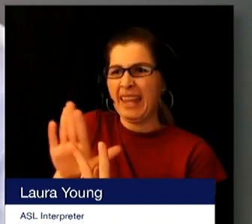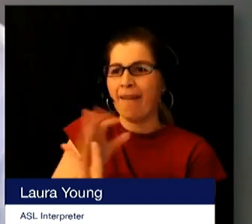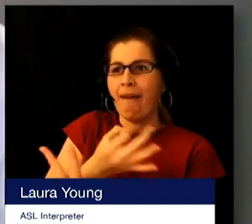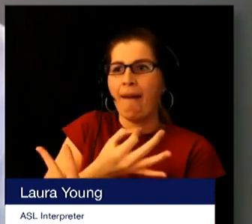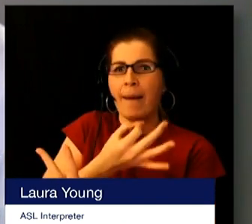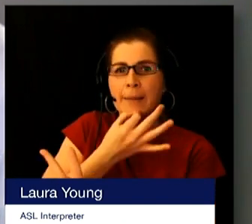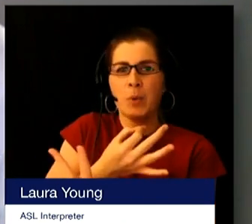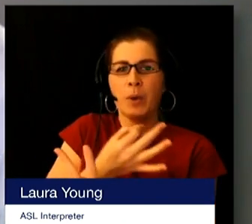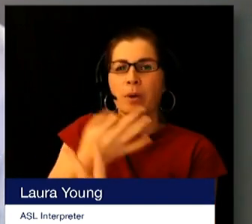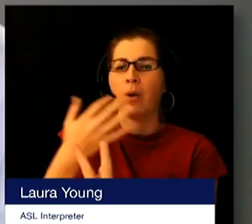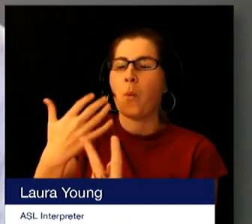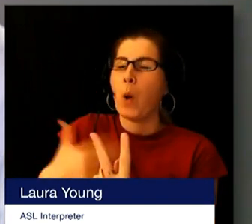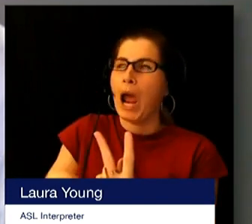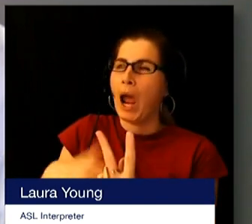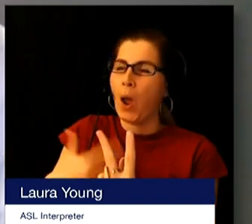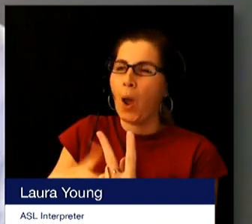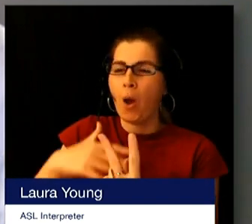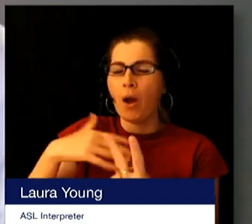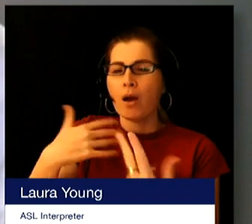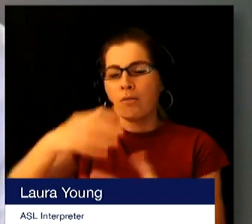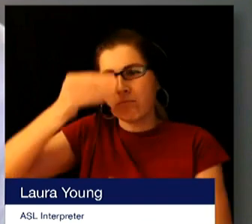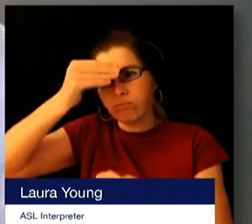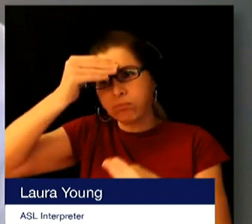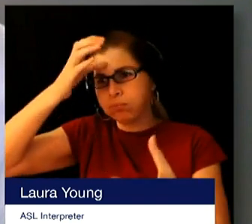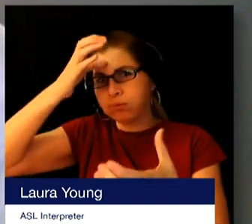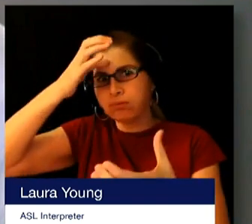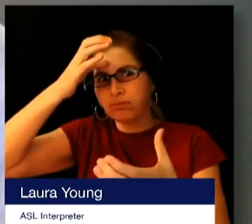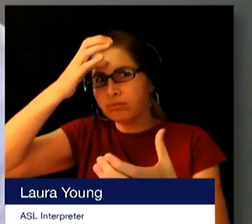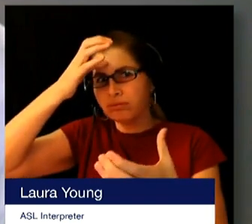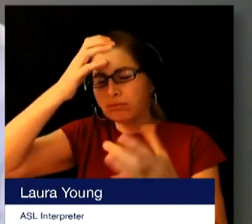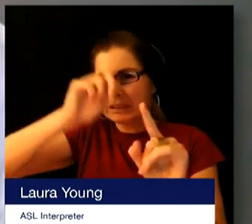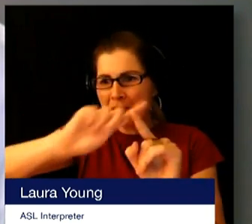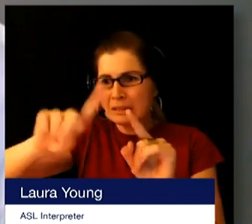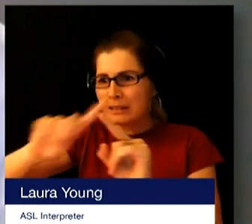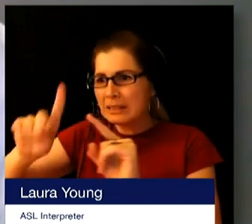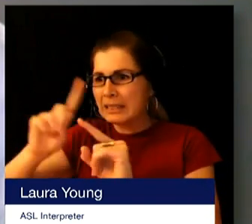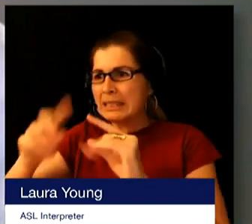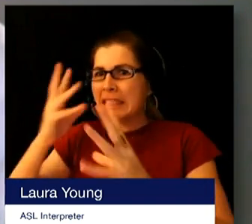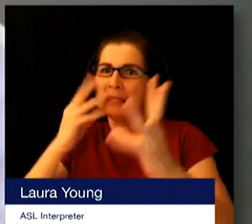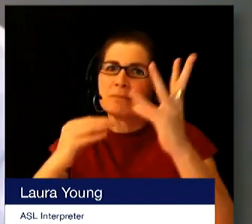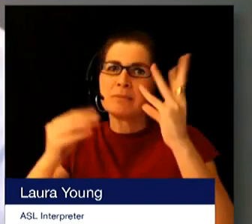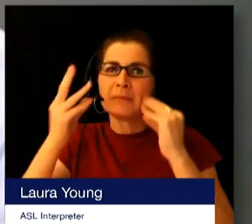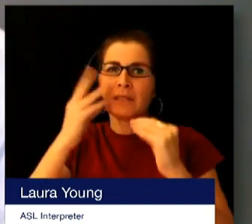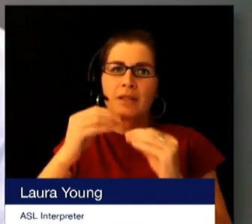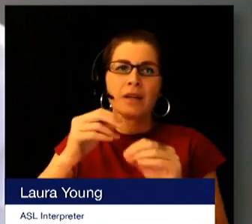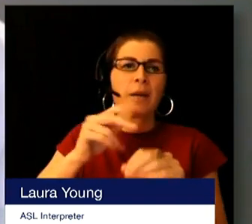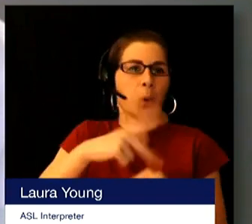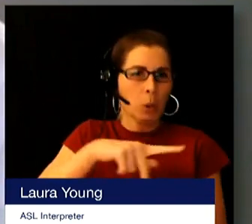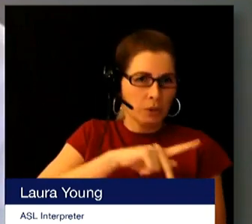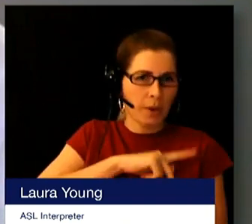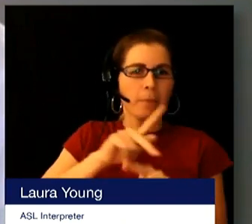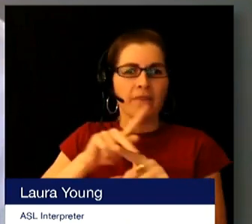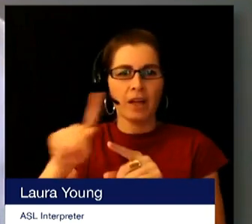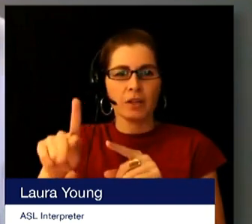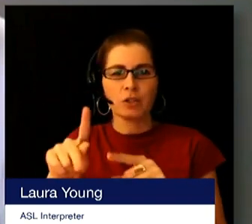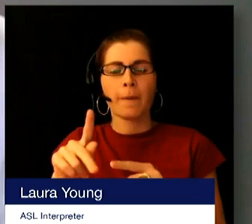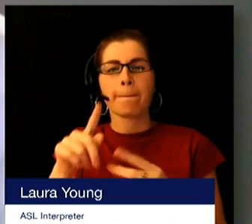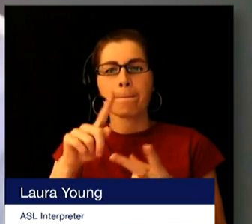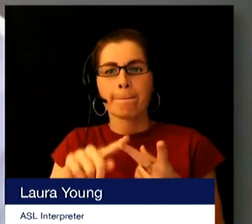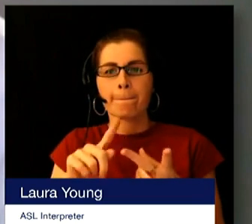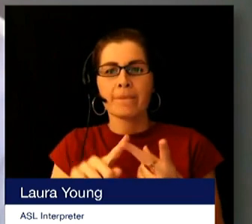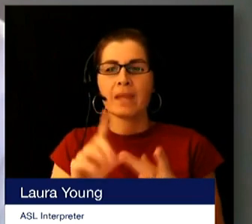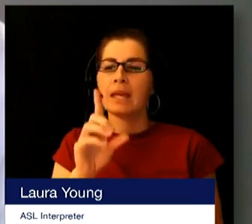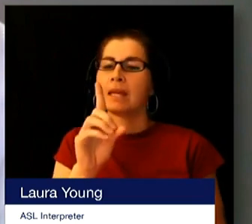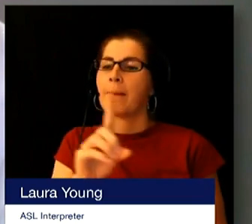is remarkably deep and informed by a whole range of experiences, personal and professional. First, Deputy Director for